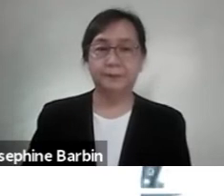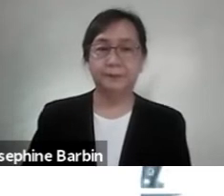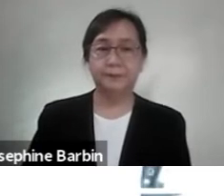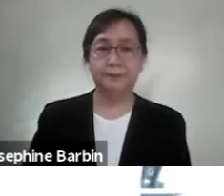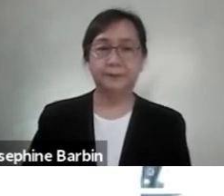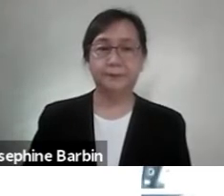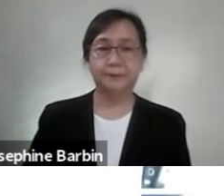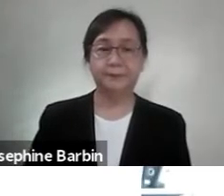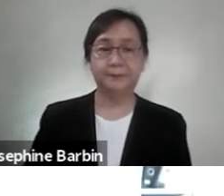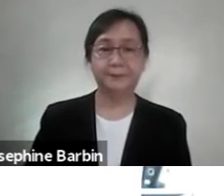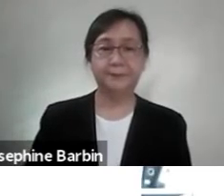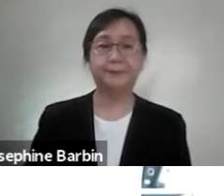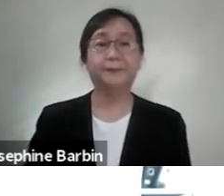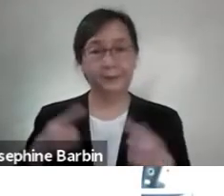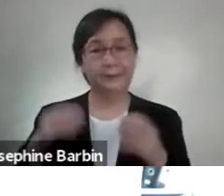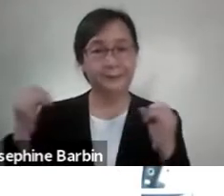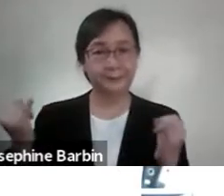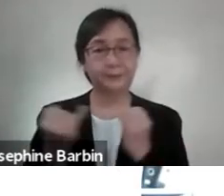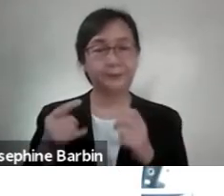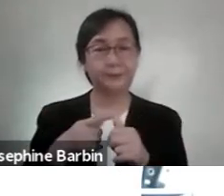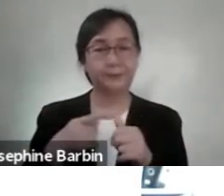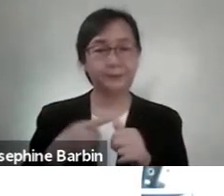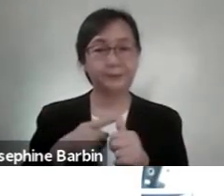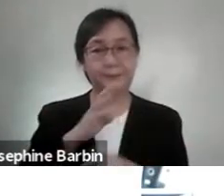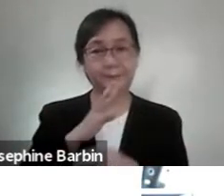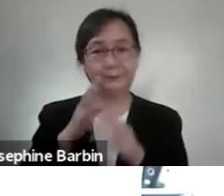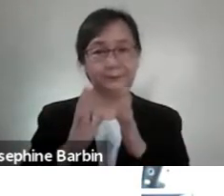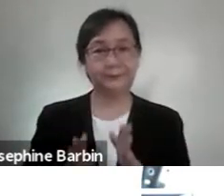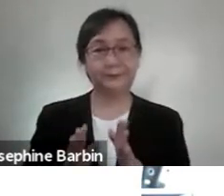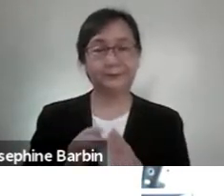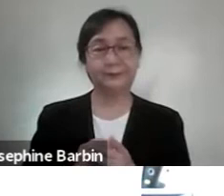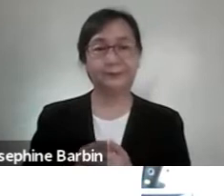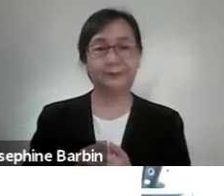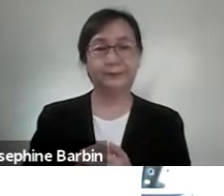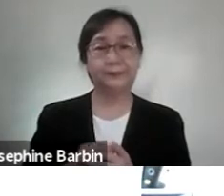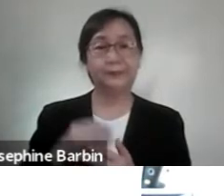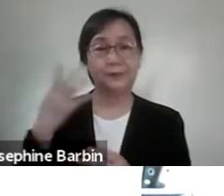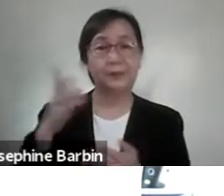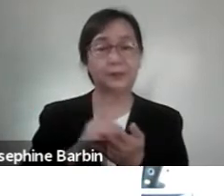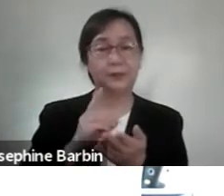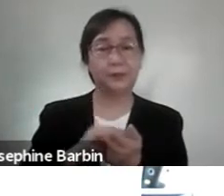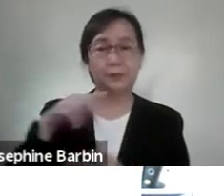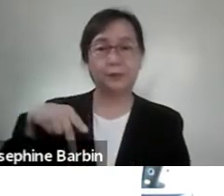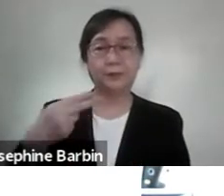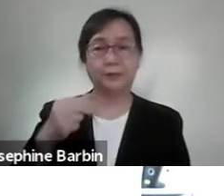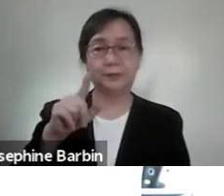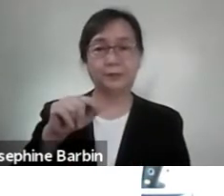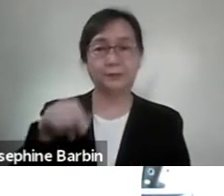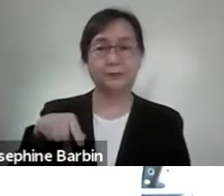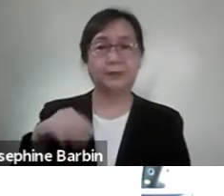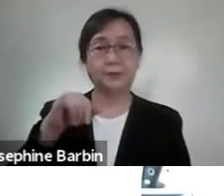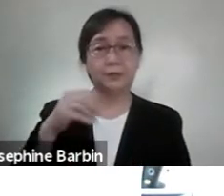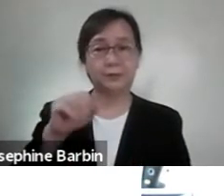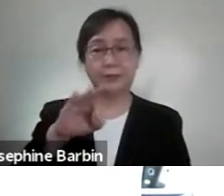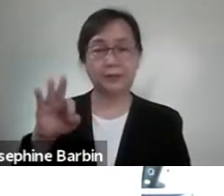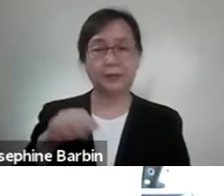Okay, so let me introduce the first speaker. He is Dr. Philip D. Jaffé. Dr.